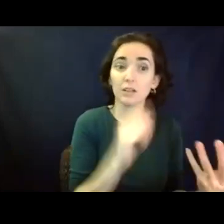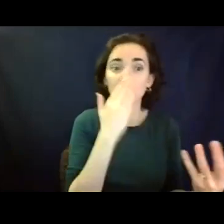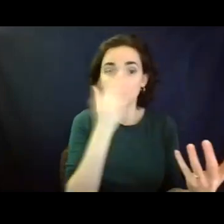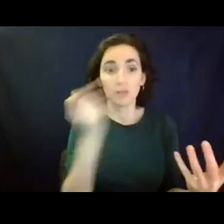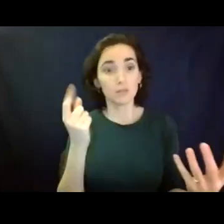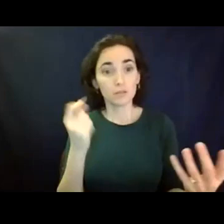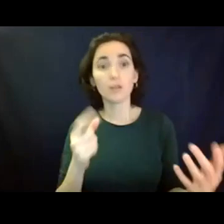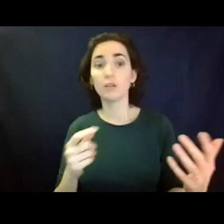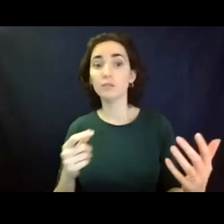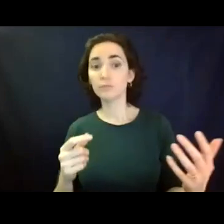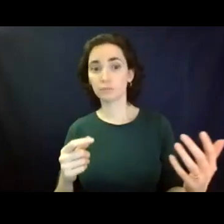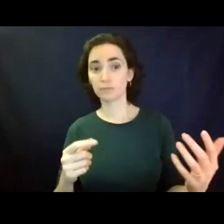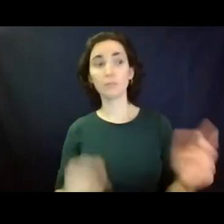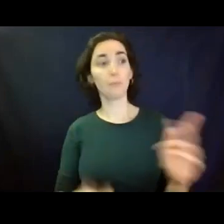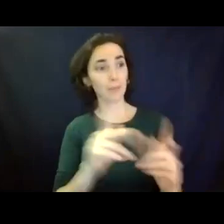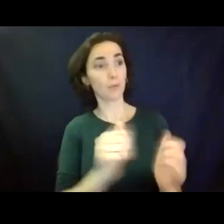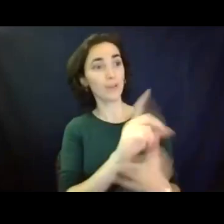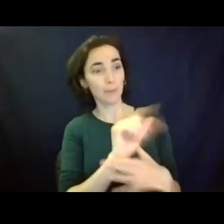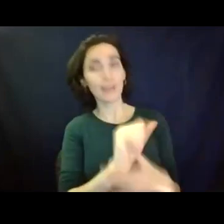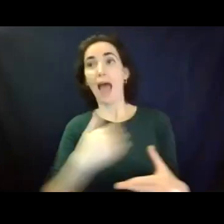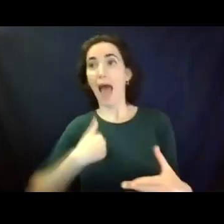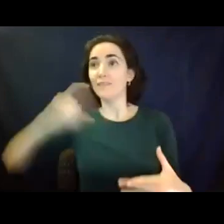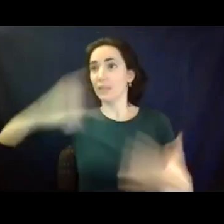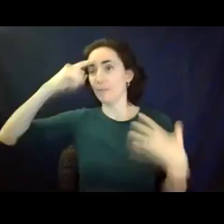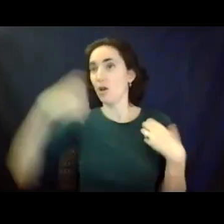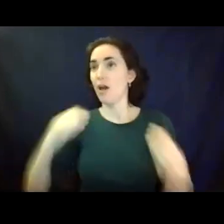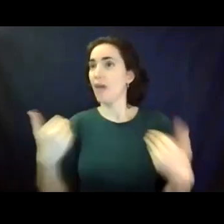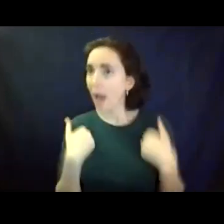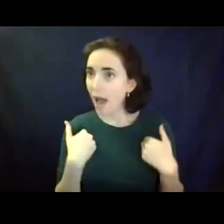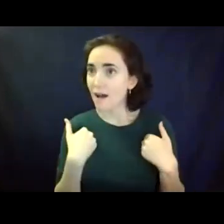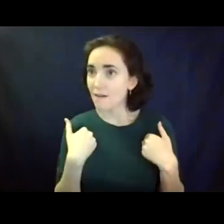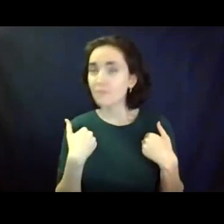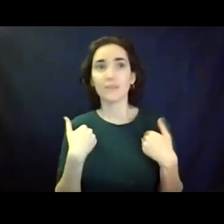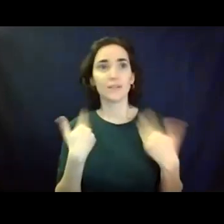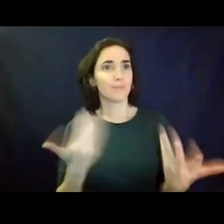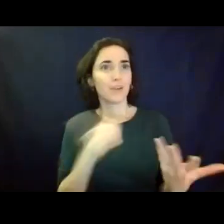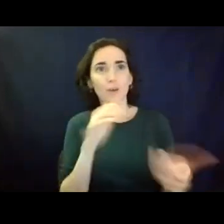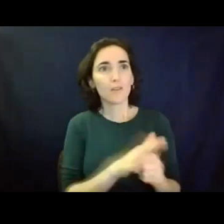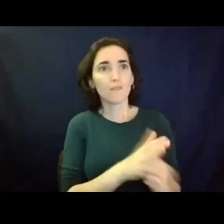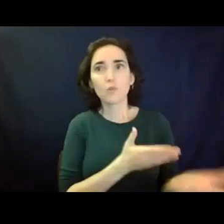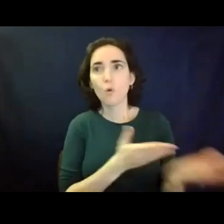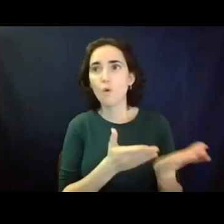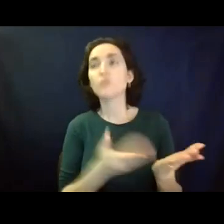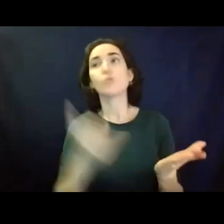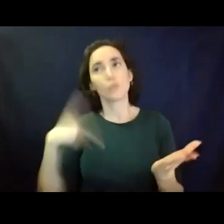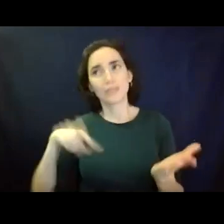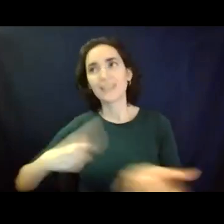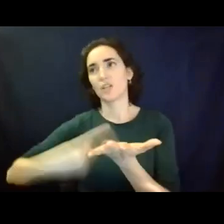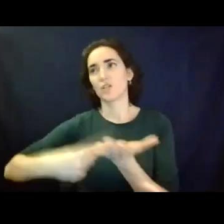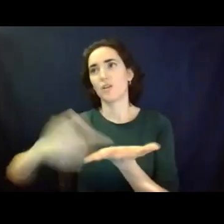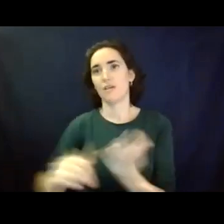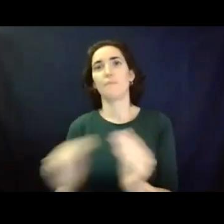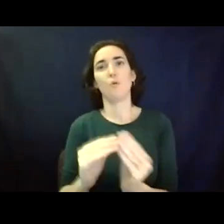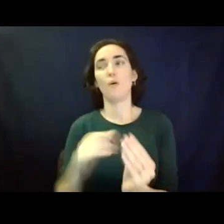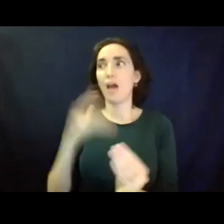are people with disabilities who have mental health needs. And that's definitely a conversation that we need to start having some more. So I think that's a really great